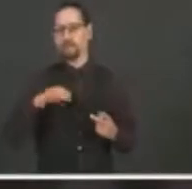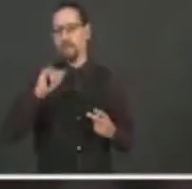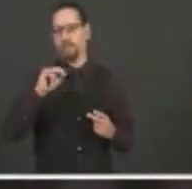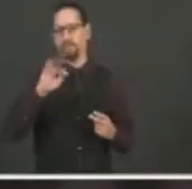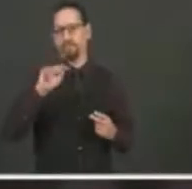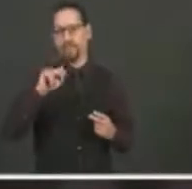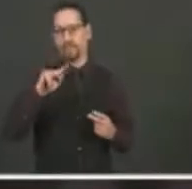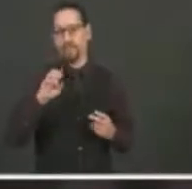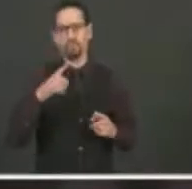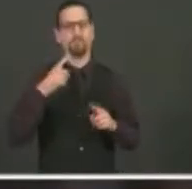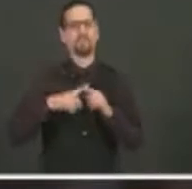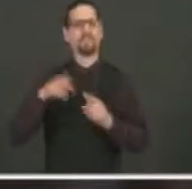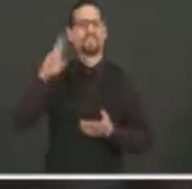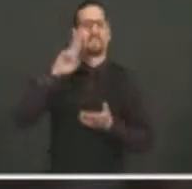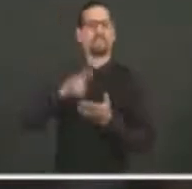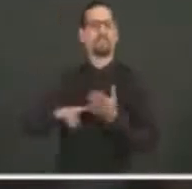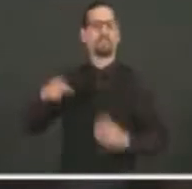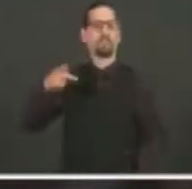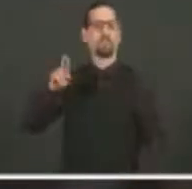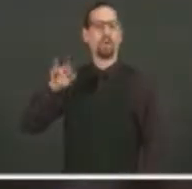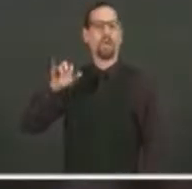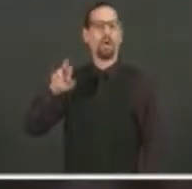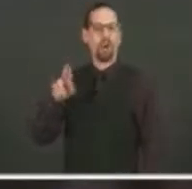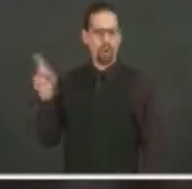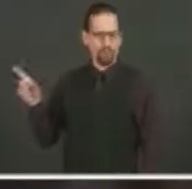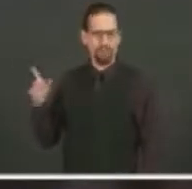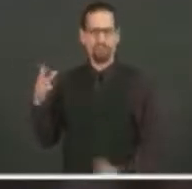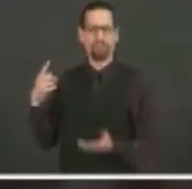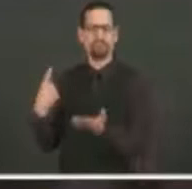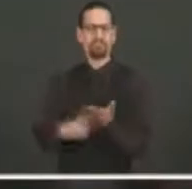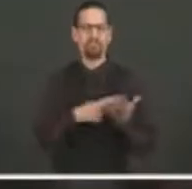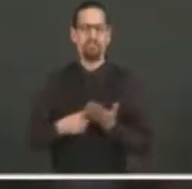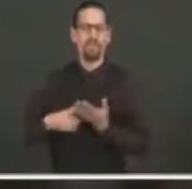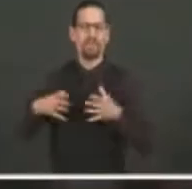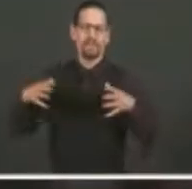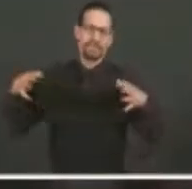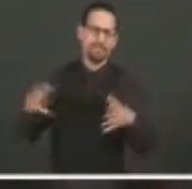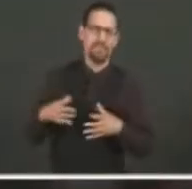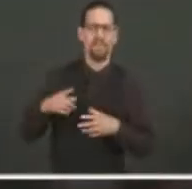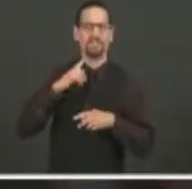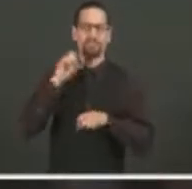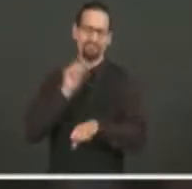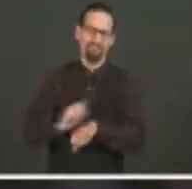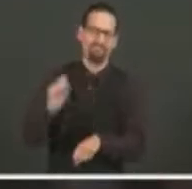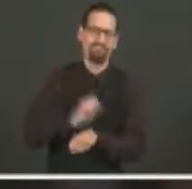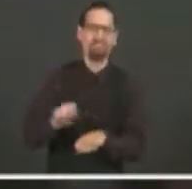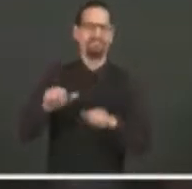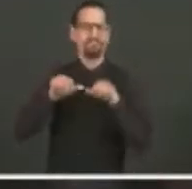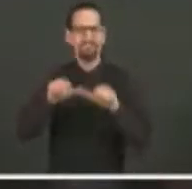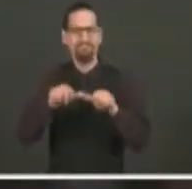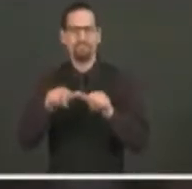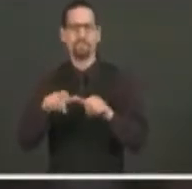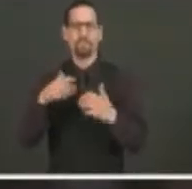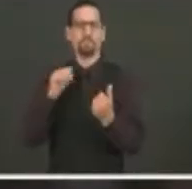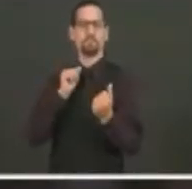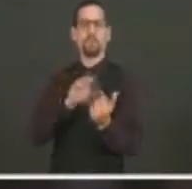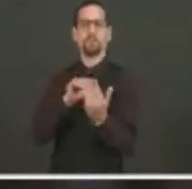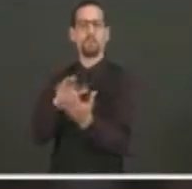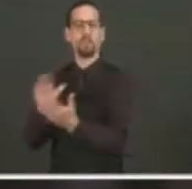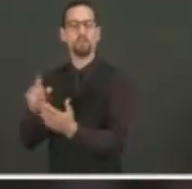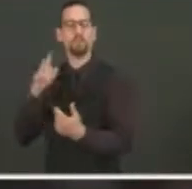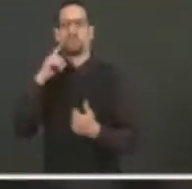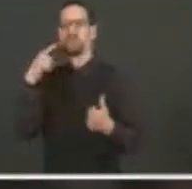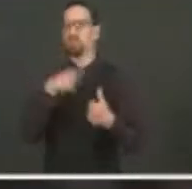everyone else who have worked so hard on the thoughtful approach that has been shared today regarding schools and